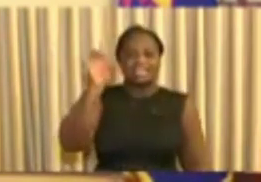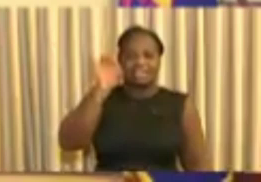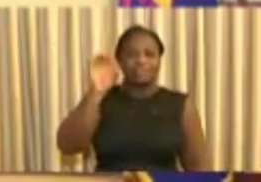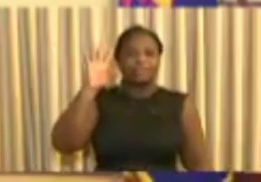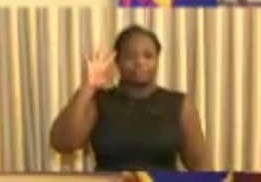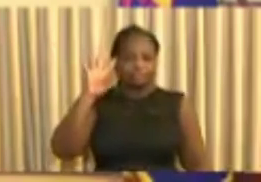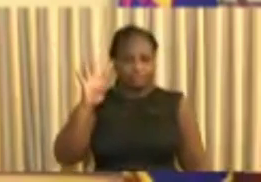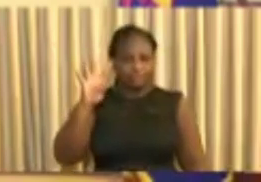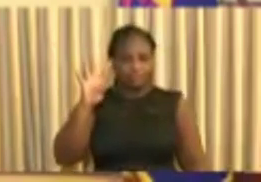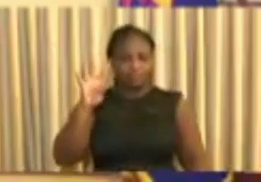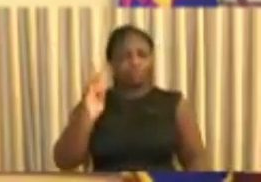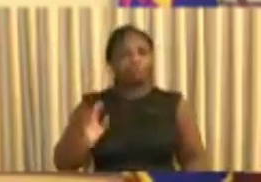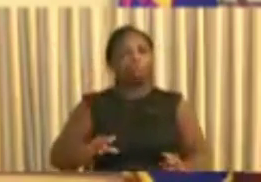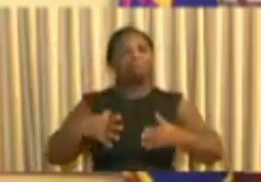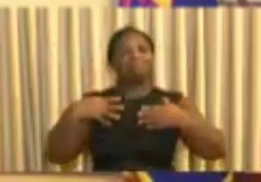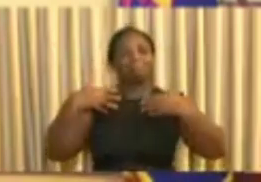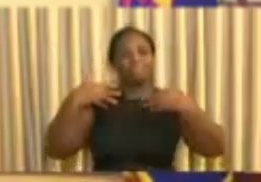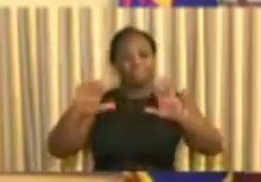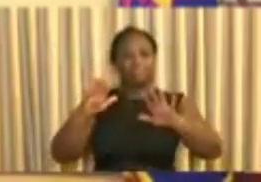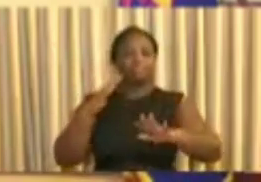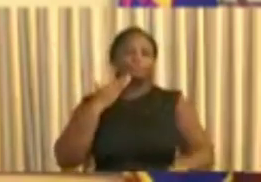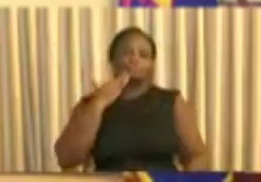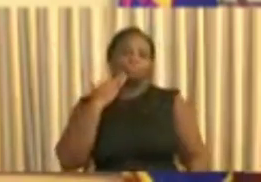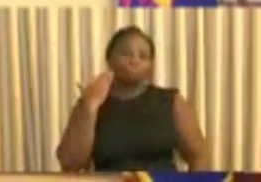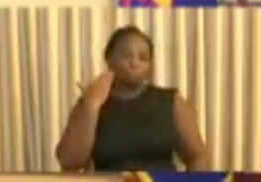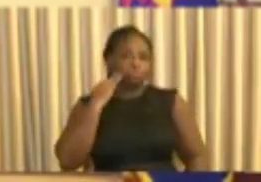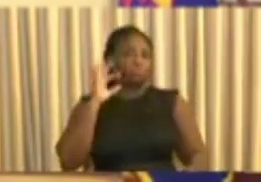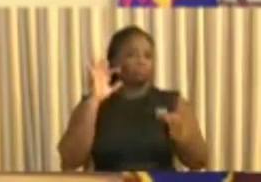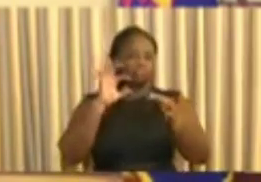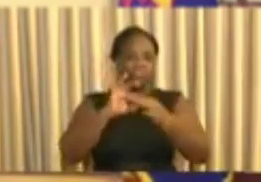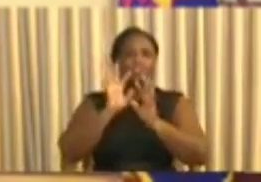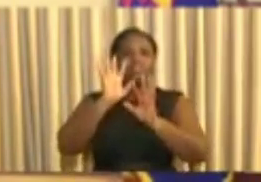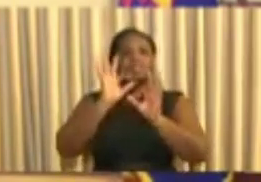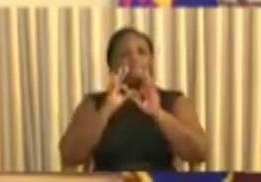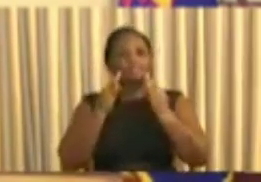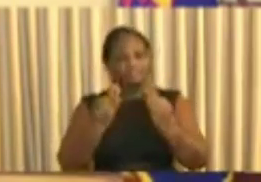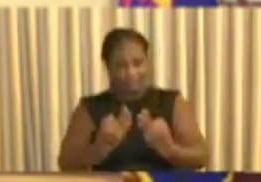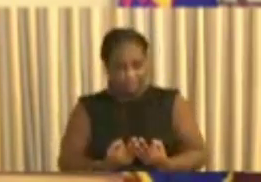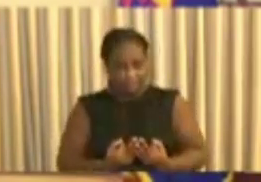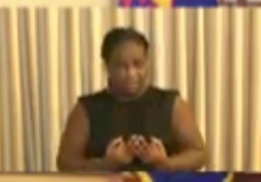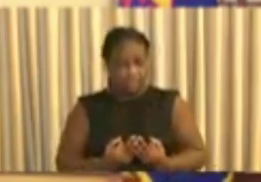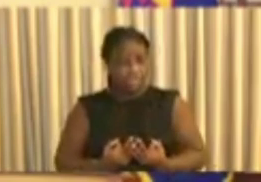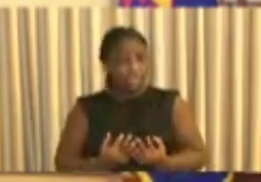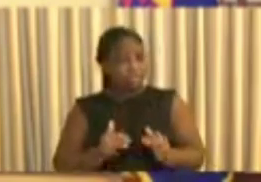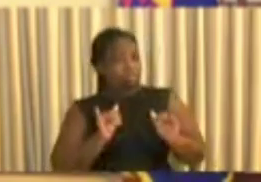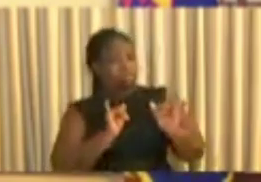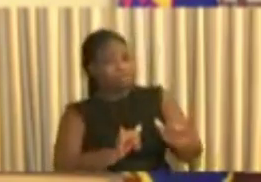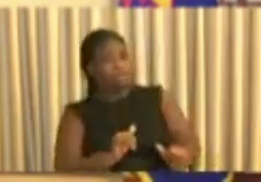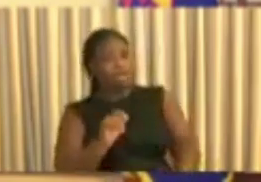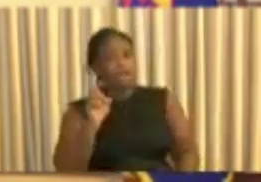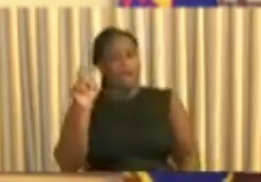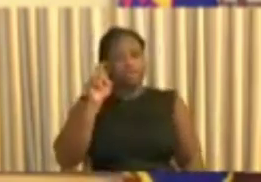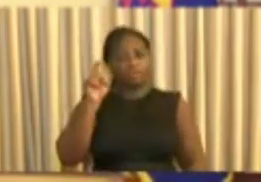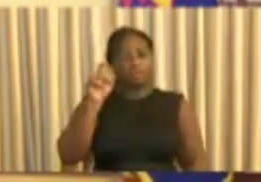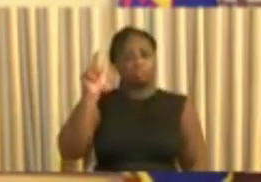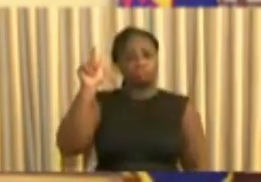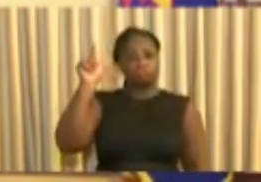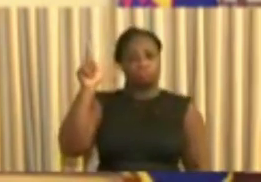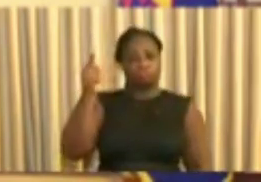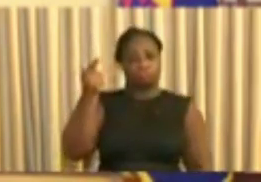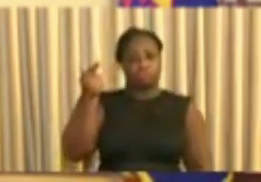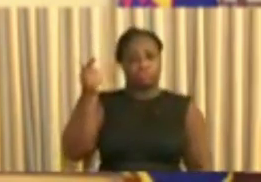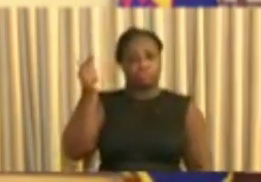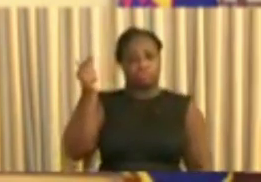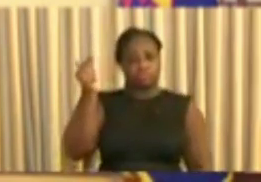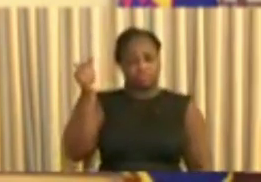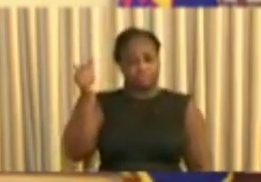804 have been released from quarantine to join their families. The remaining 121